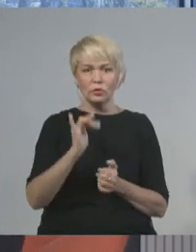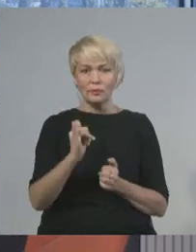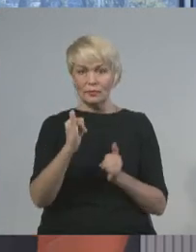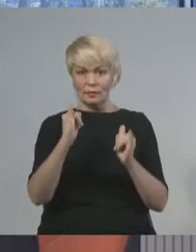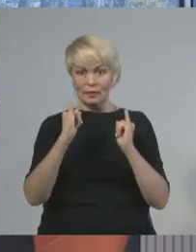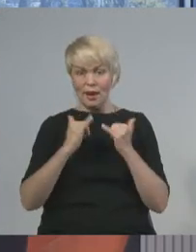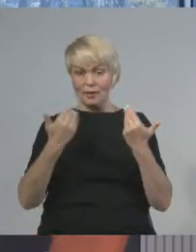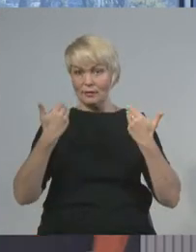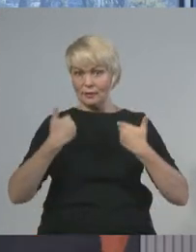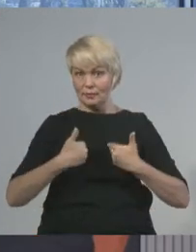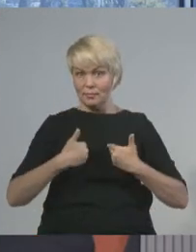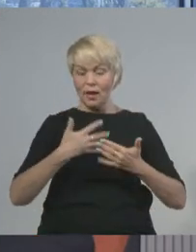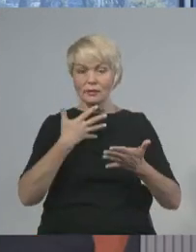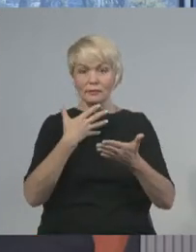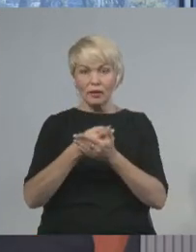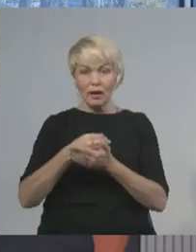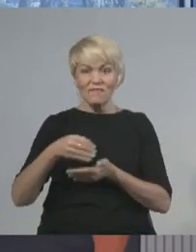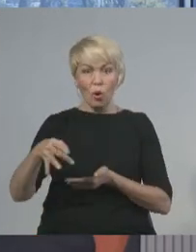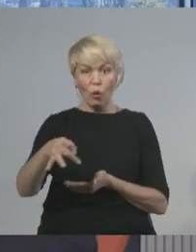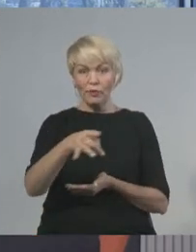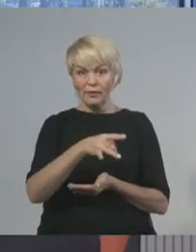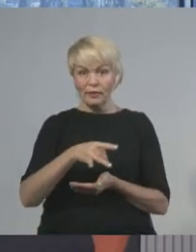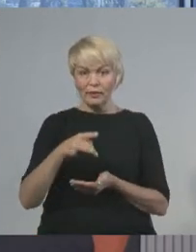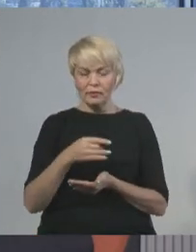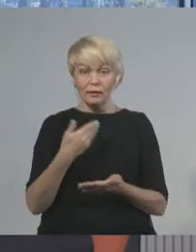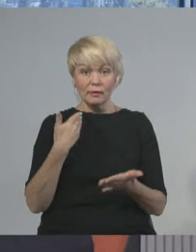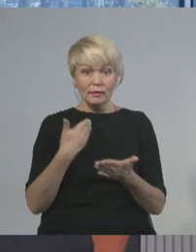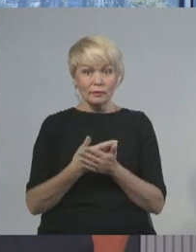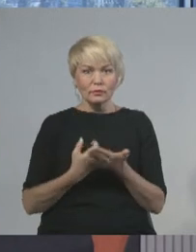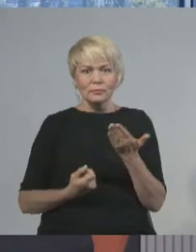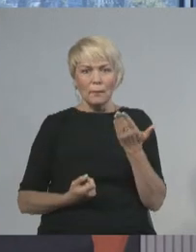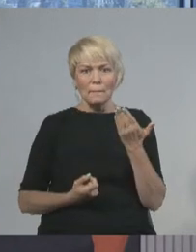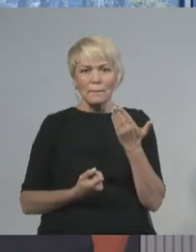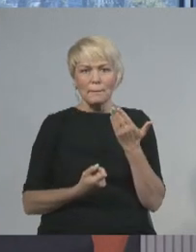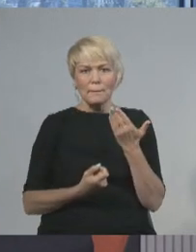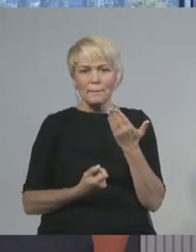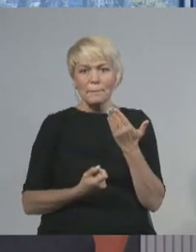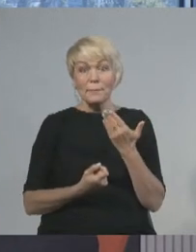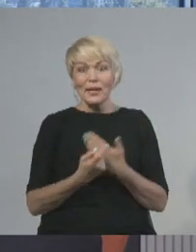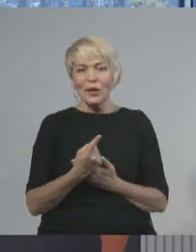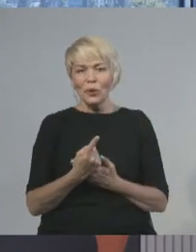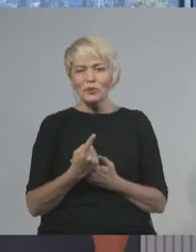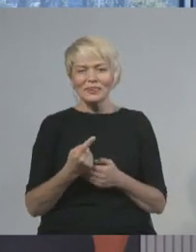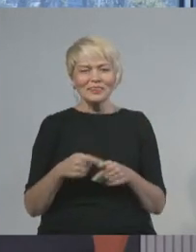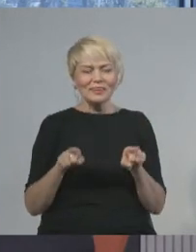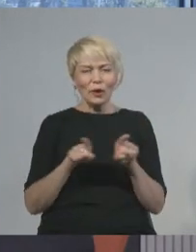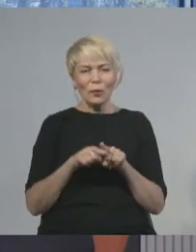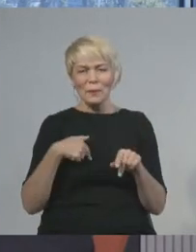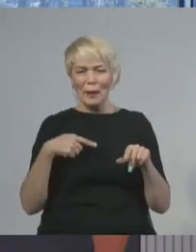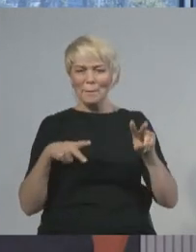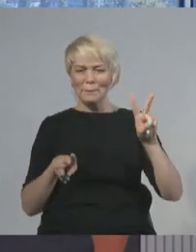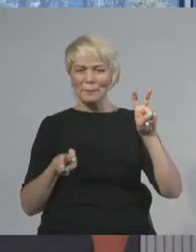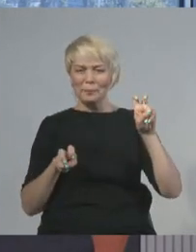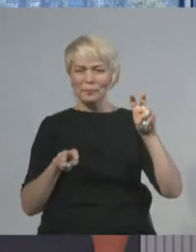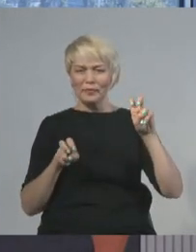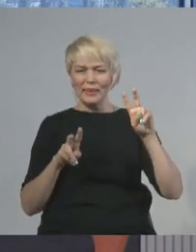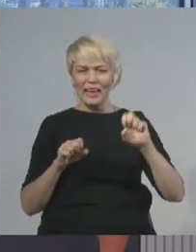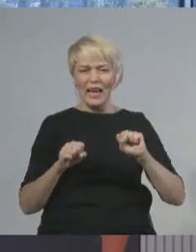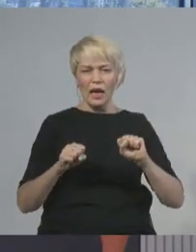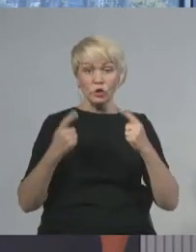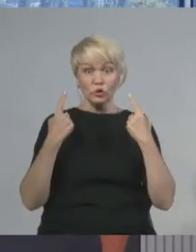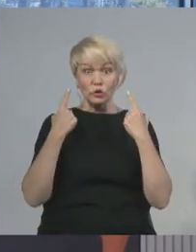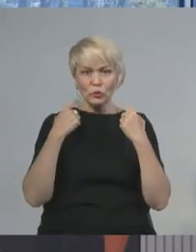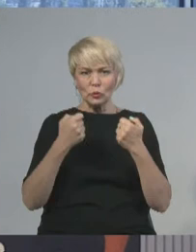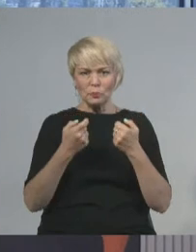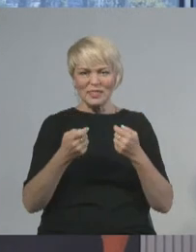uh because of the indecisiveness because they didn't know what would they expect in the future